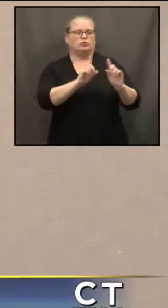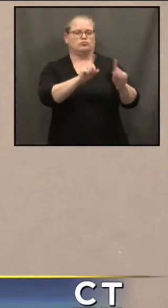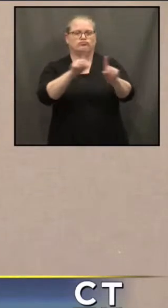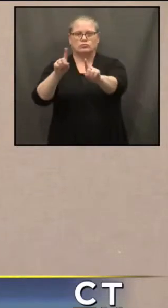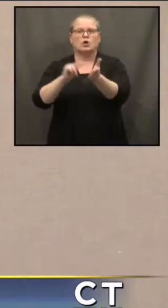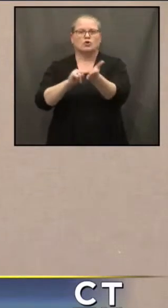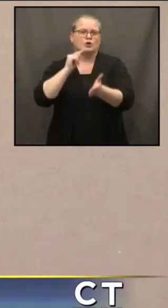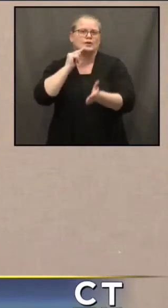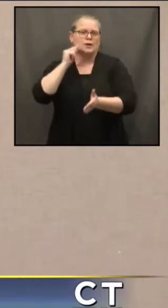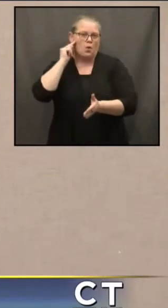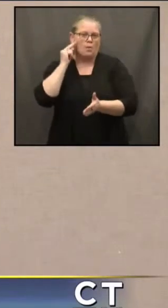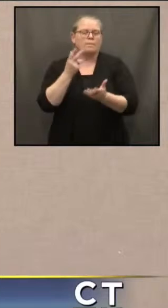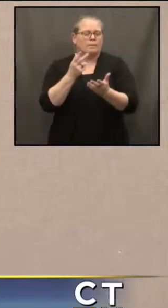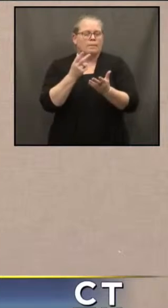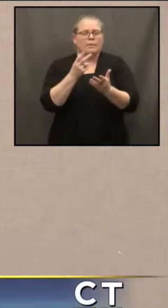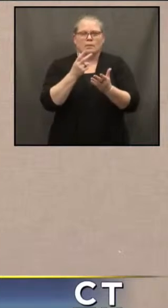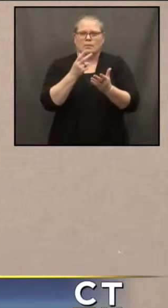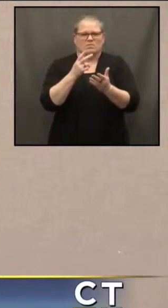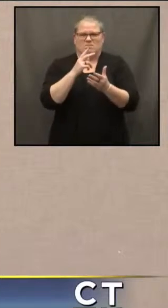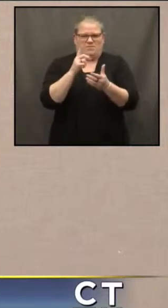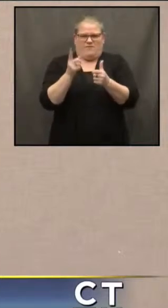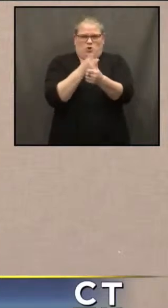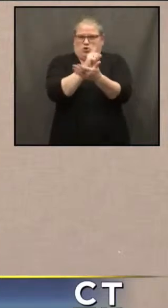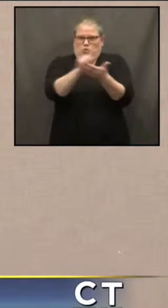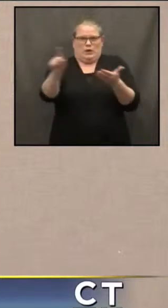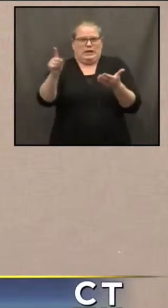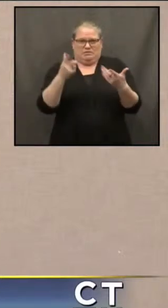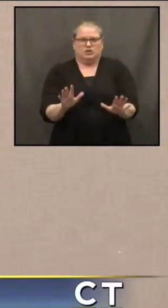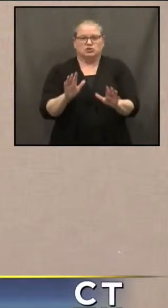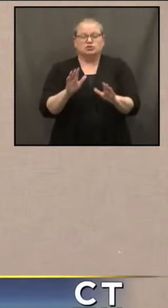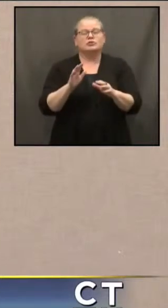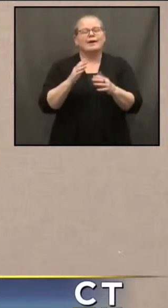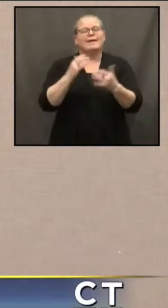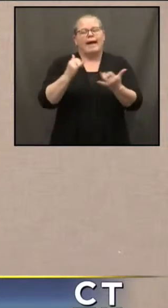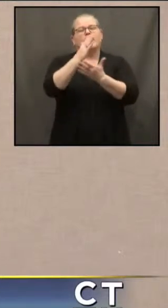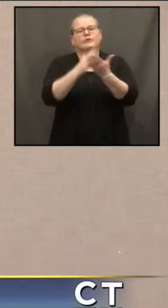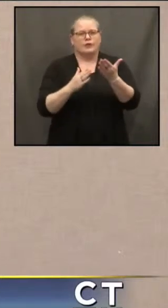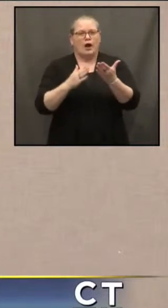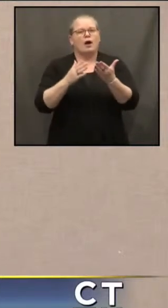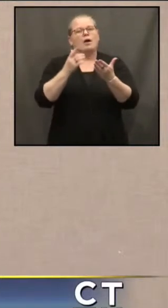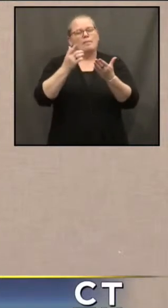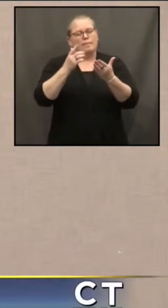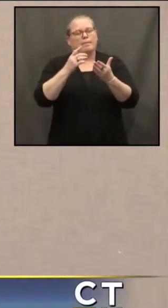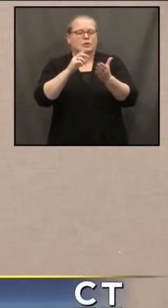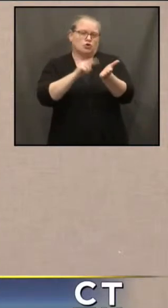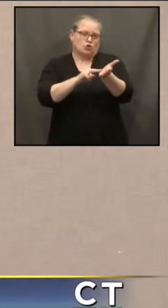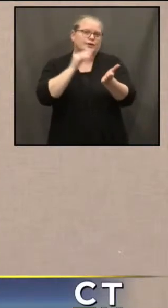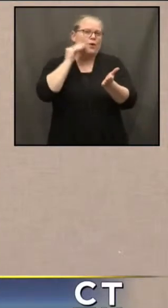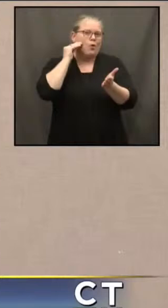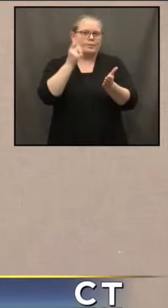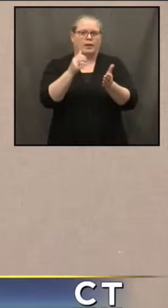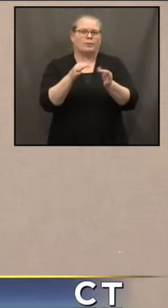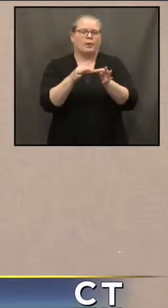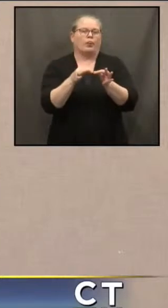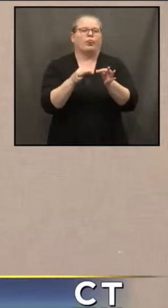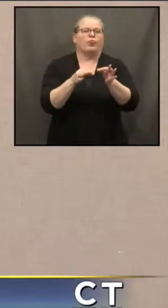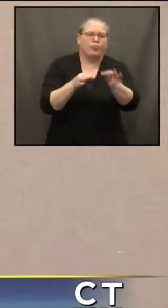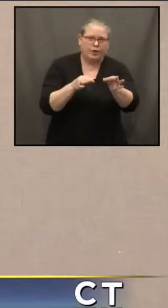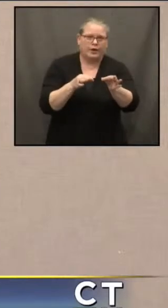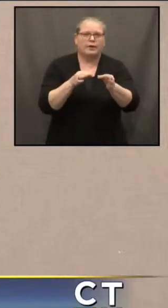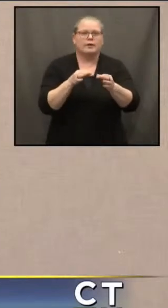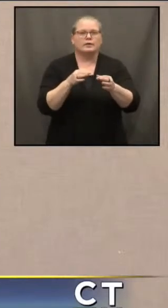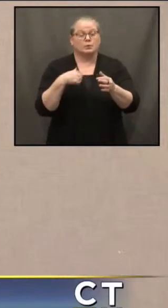about now is some of the stragglers. As we've seen in the past, unfortunately, some homes take a little longer to get organized. And so